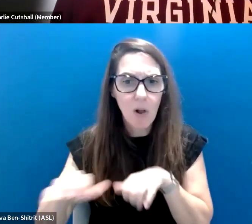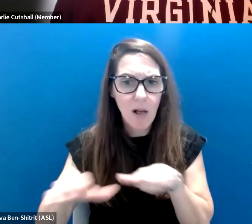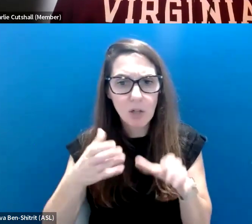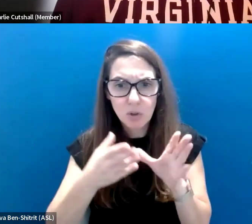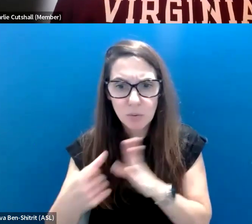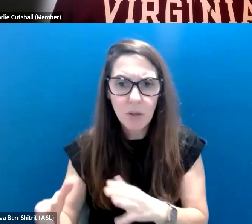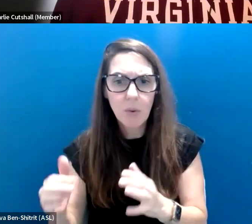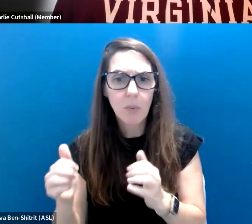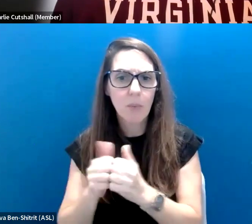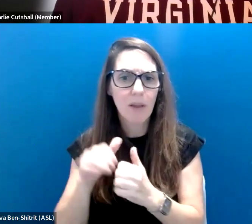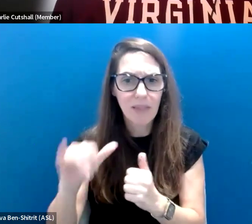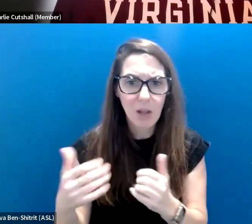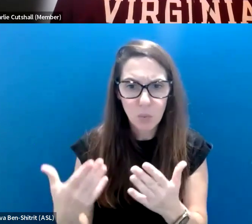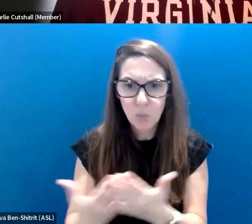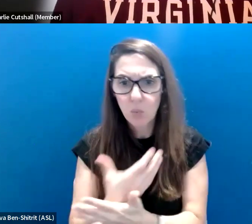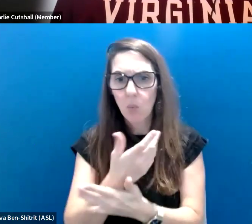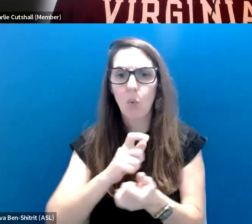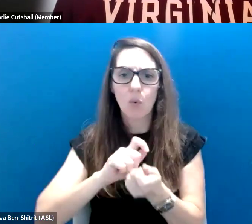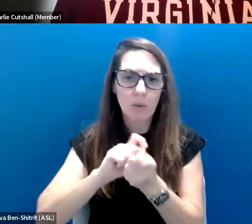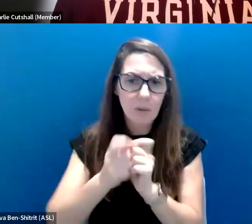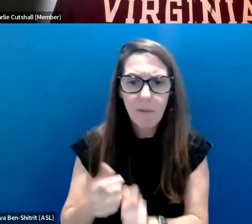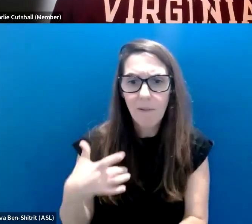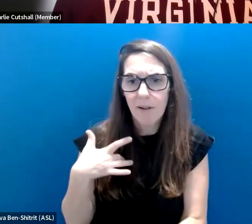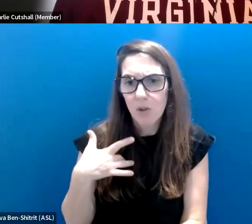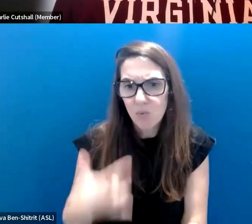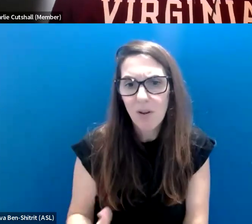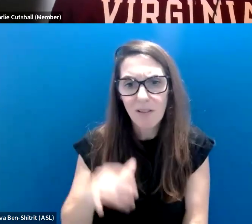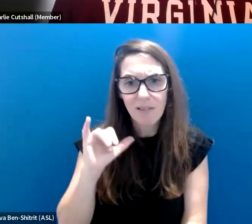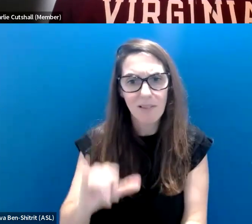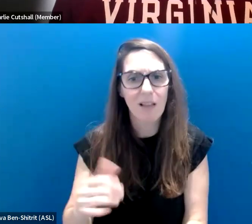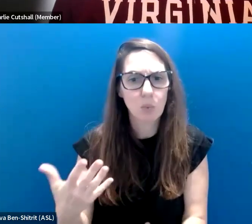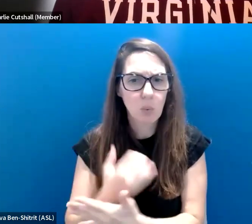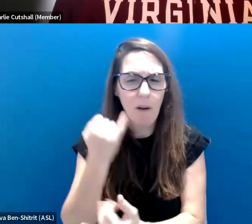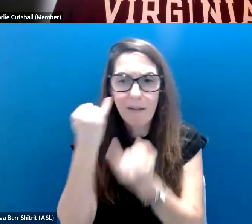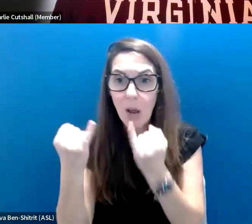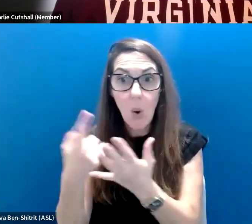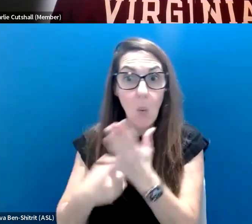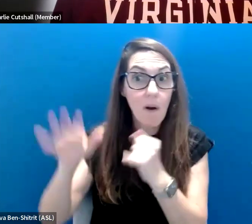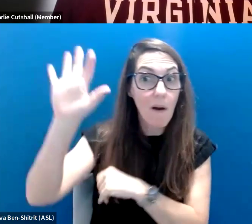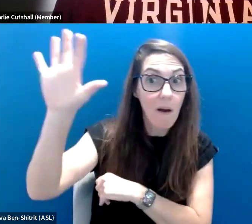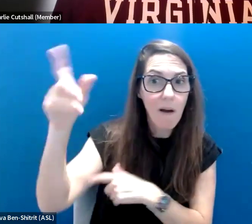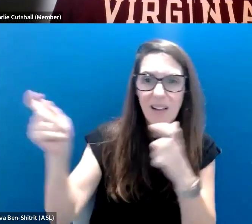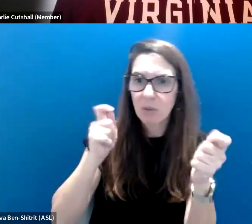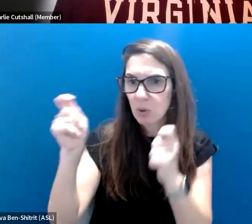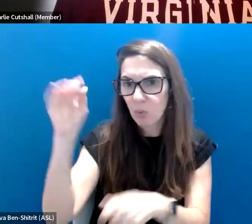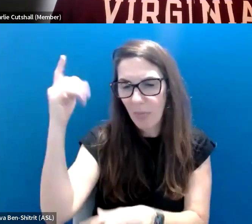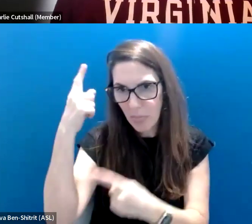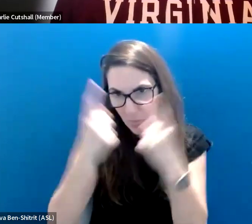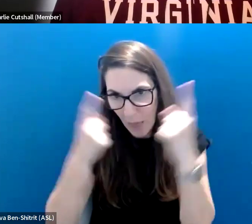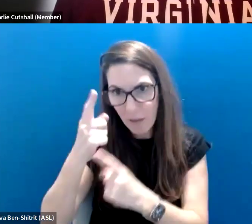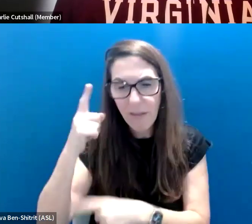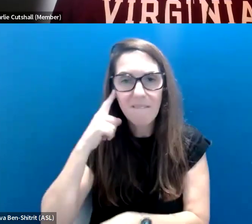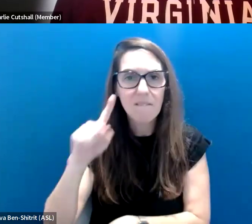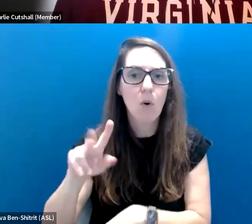the evolution and trends, these are some ideas that we have. What are the administration's thoughts on the